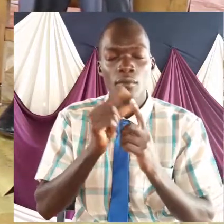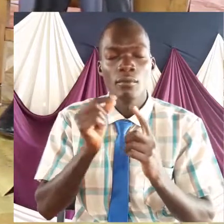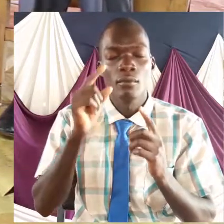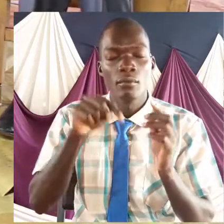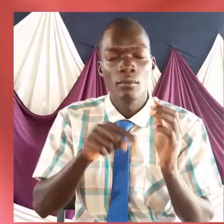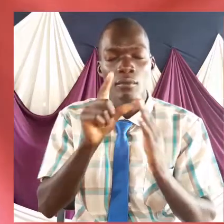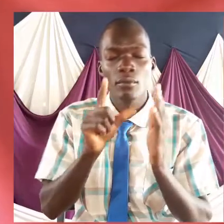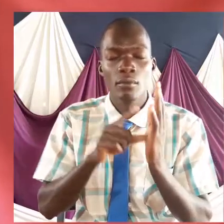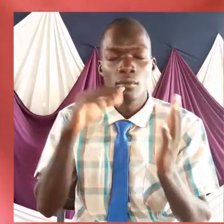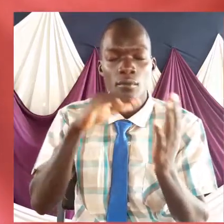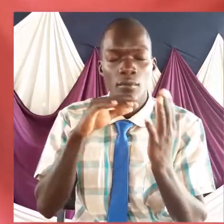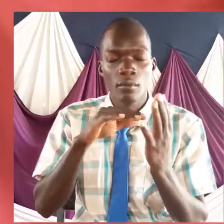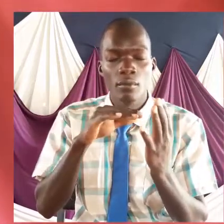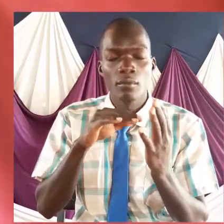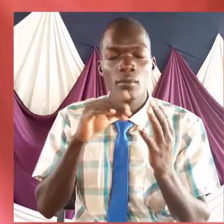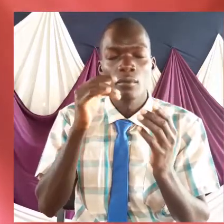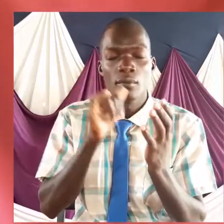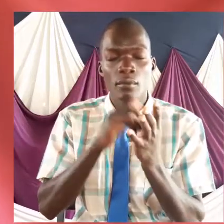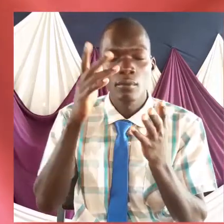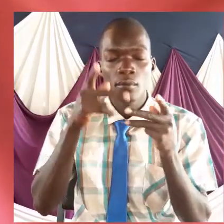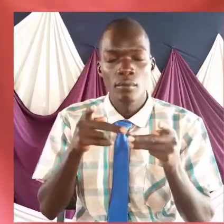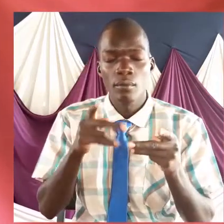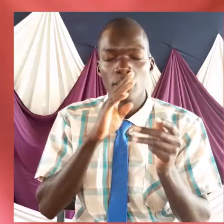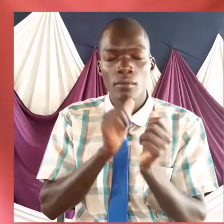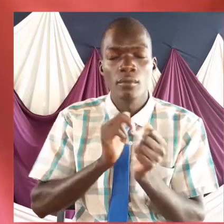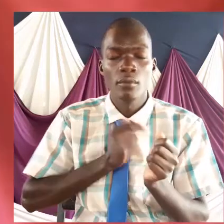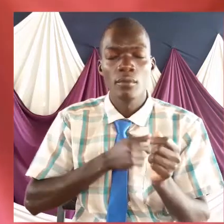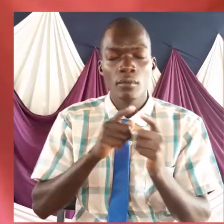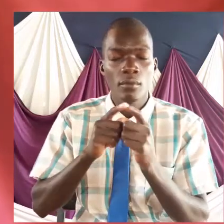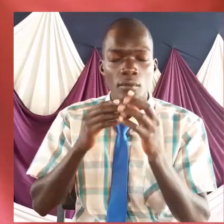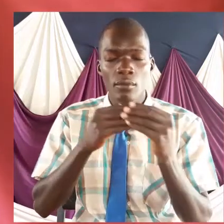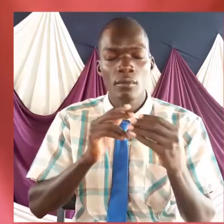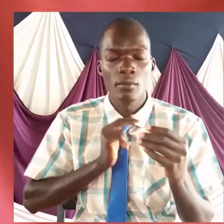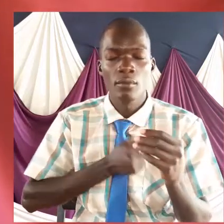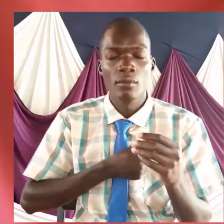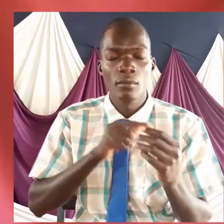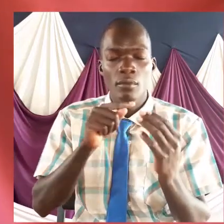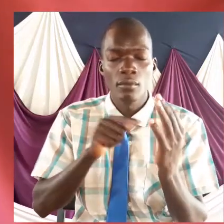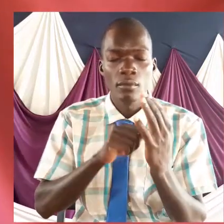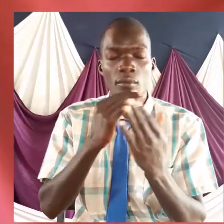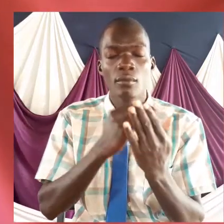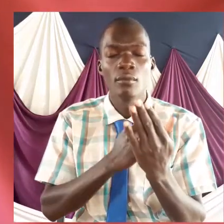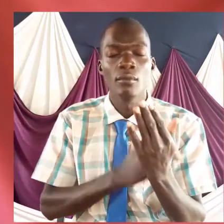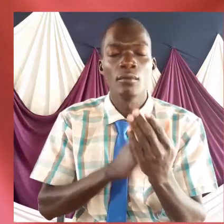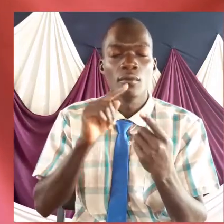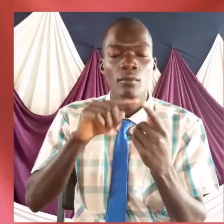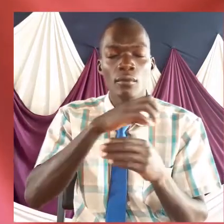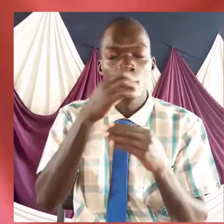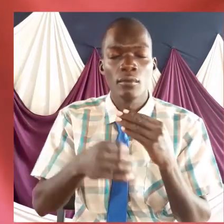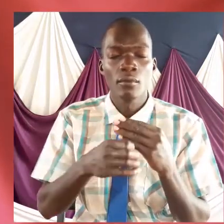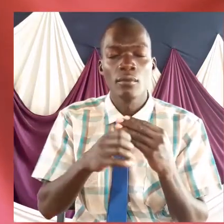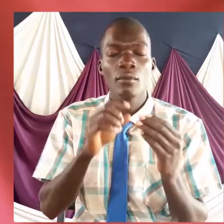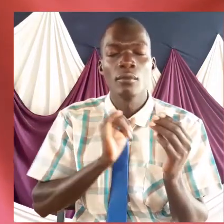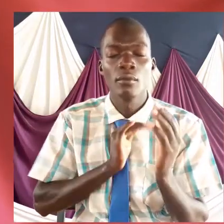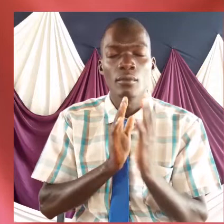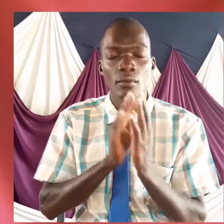lesson discussion. May your presence be with us as you enlighten us throughout this program until the end of it. For this humble